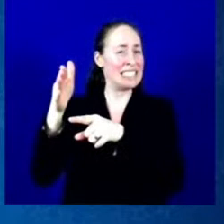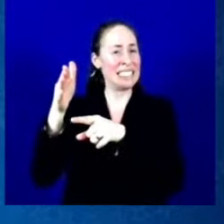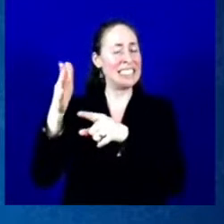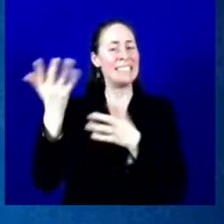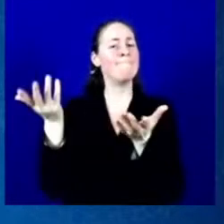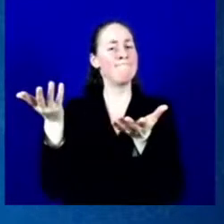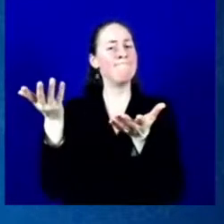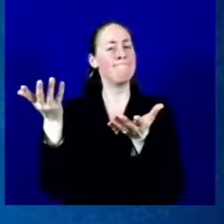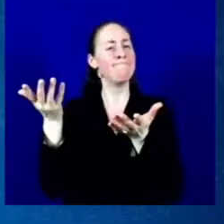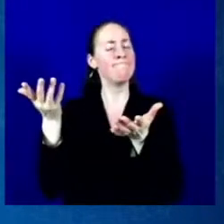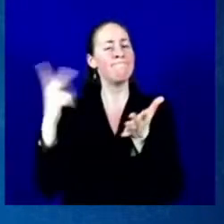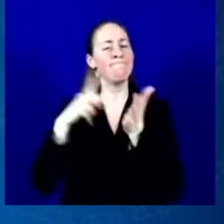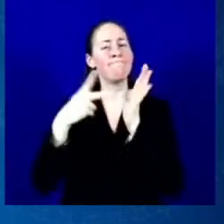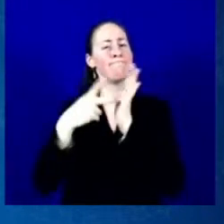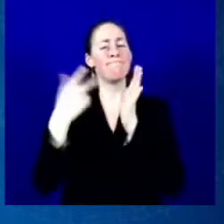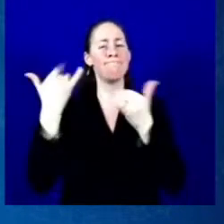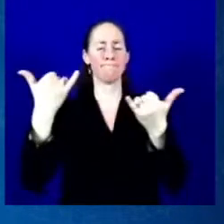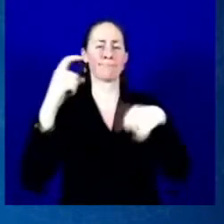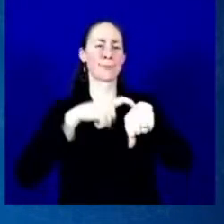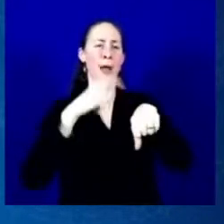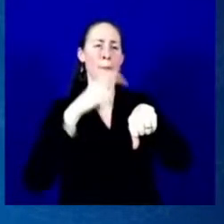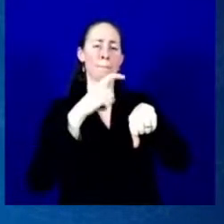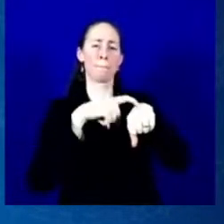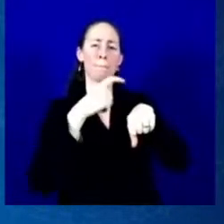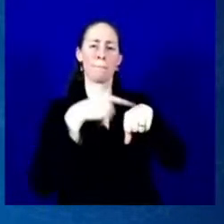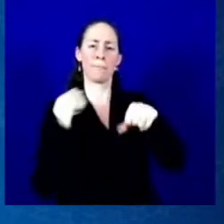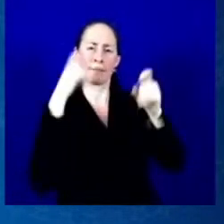investment in our families and our children.